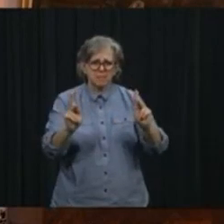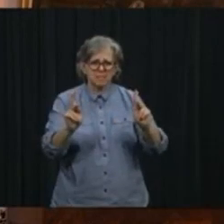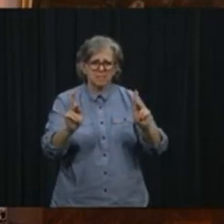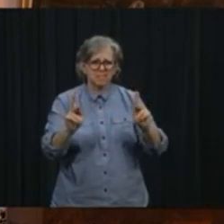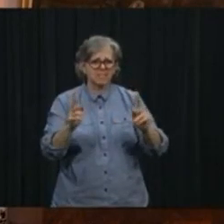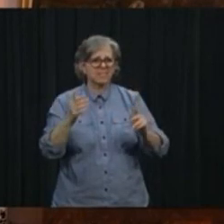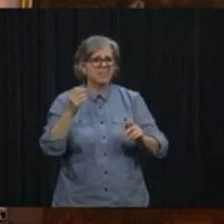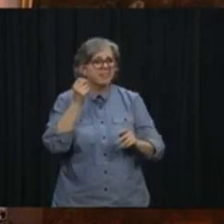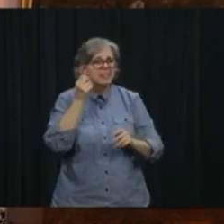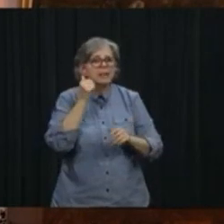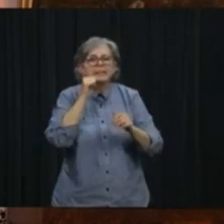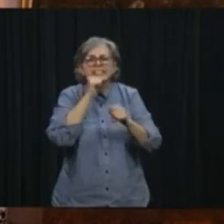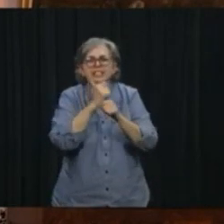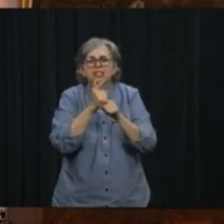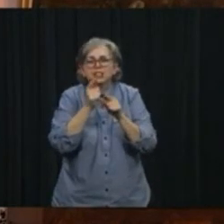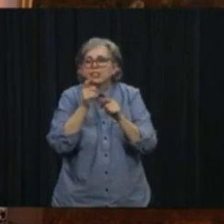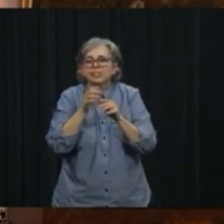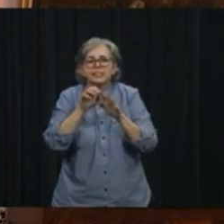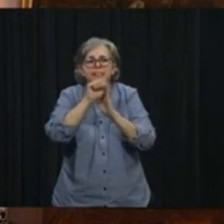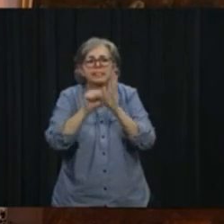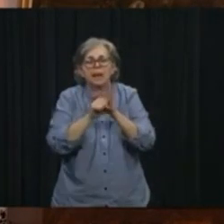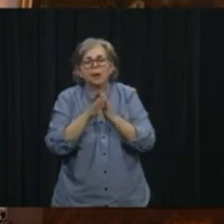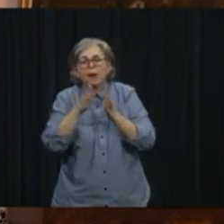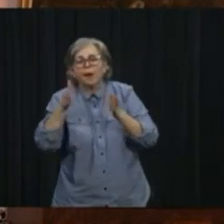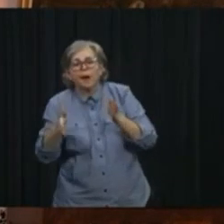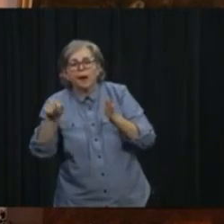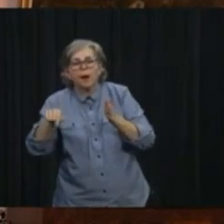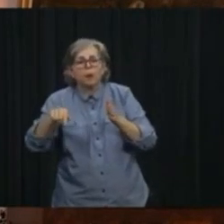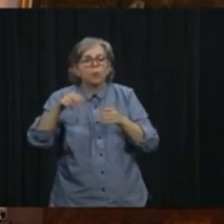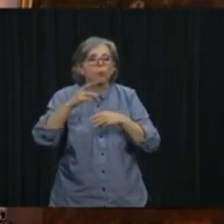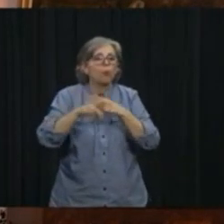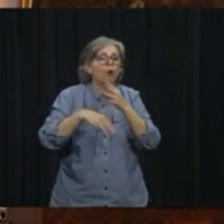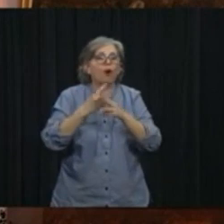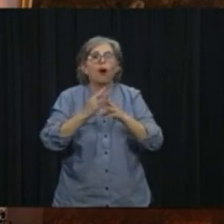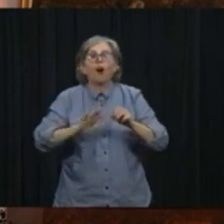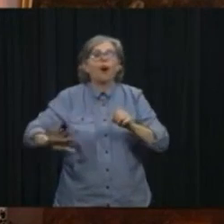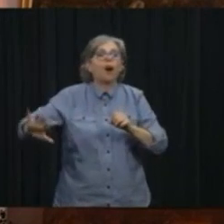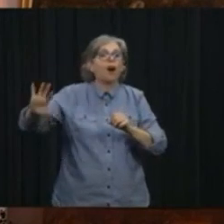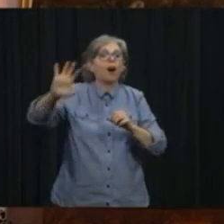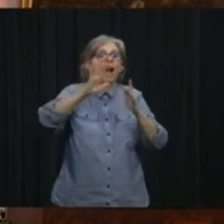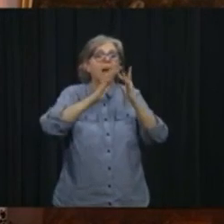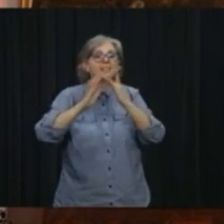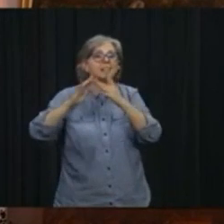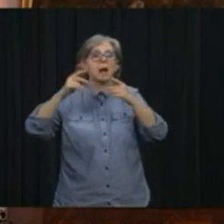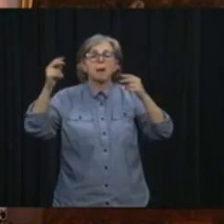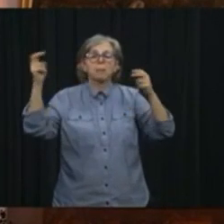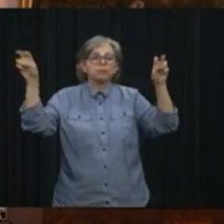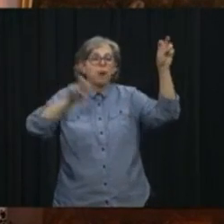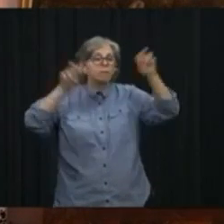I want to talk about the science and community spread. If anything, as you know, that has been my job here at the